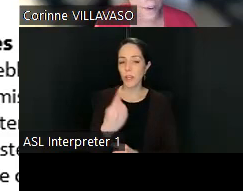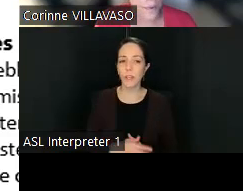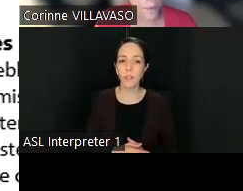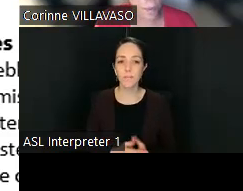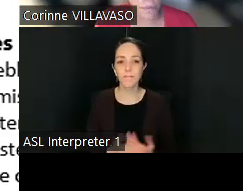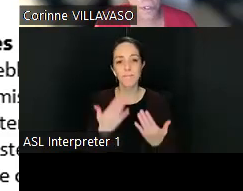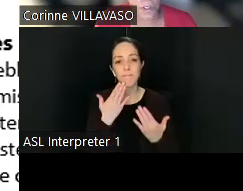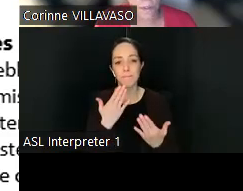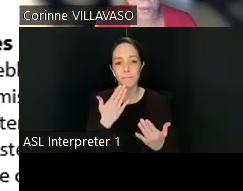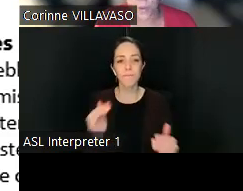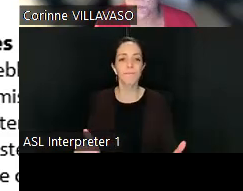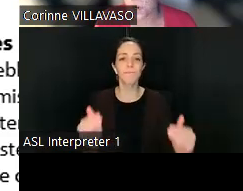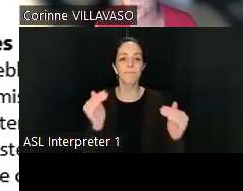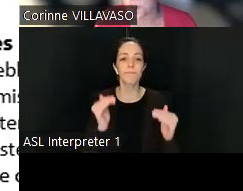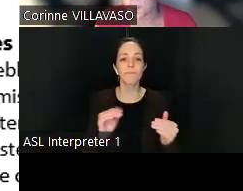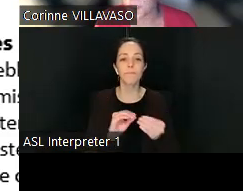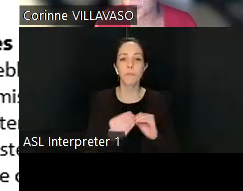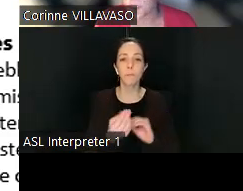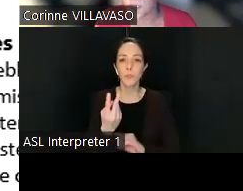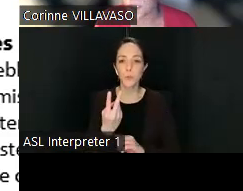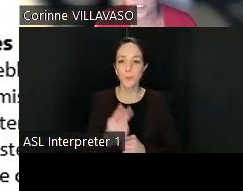Thank you. Moving along, may we move forward?